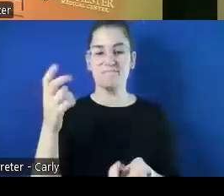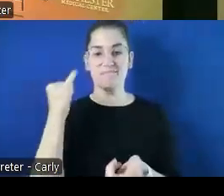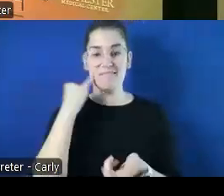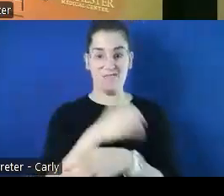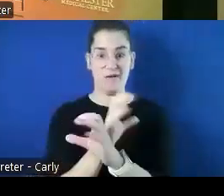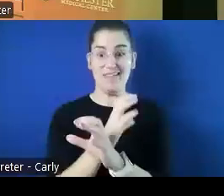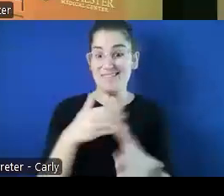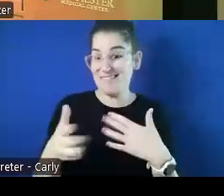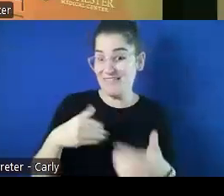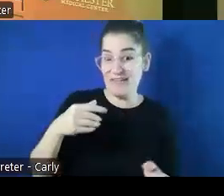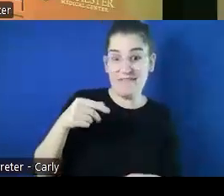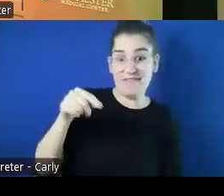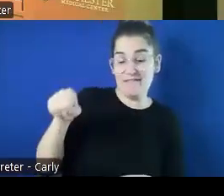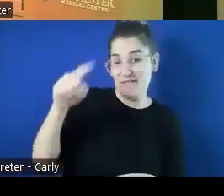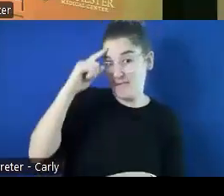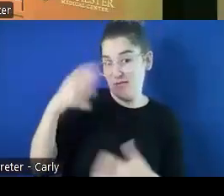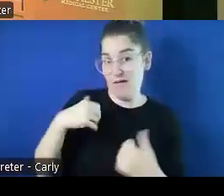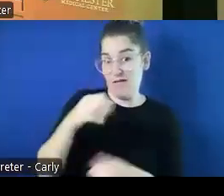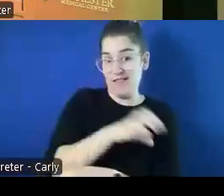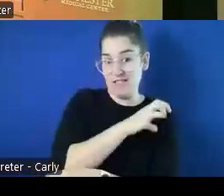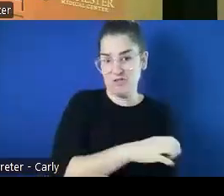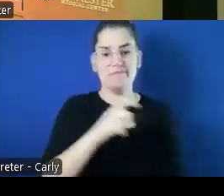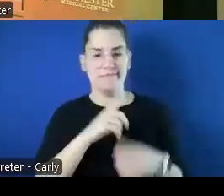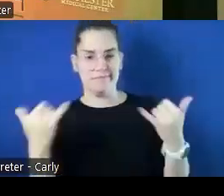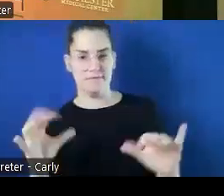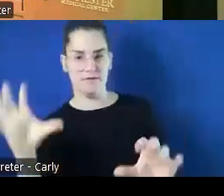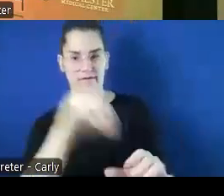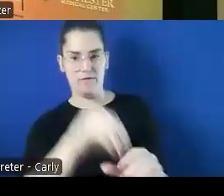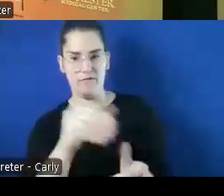it's initiated by mental health clinicians.